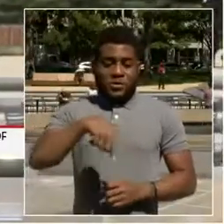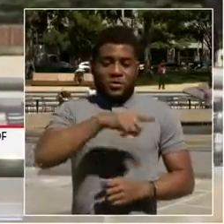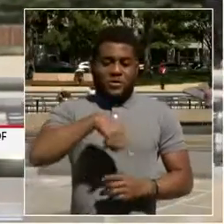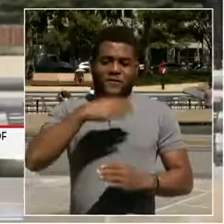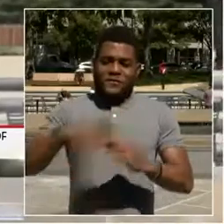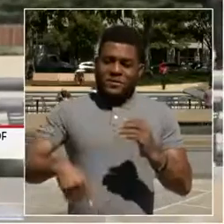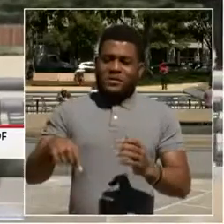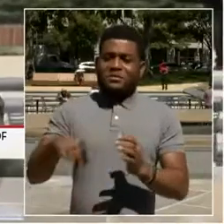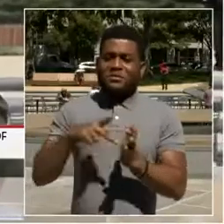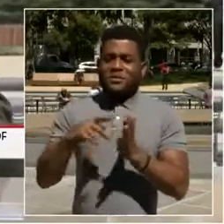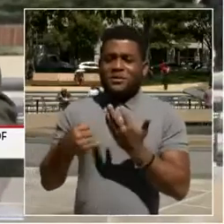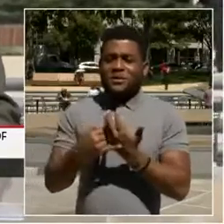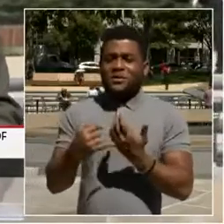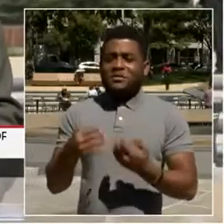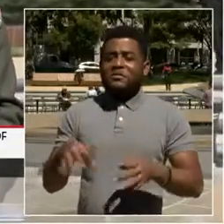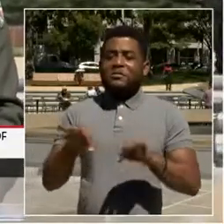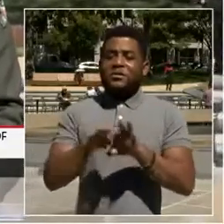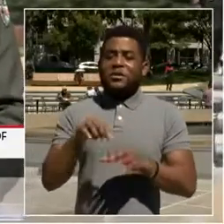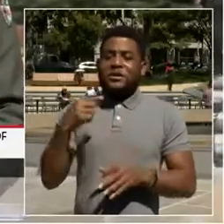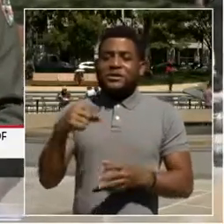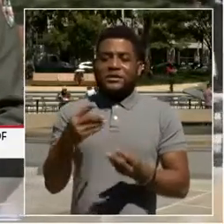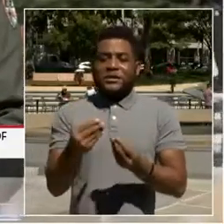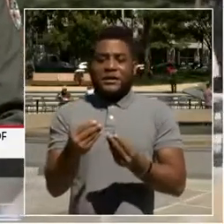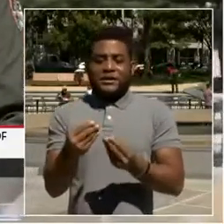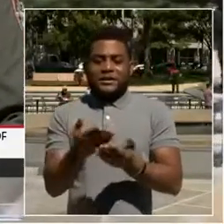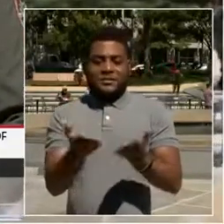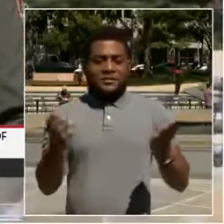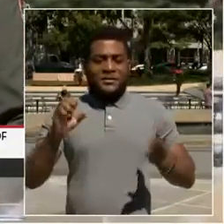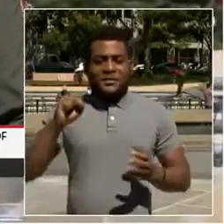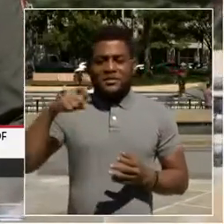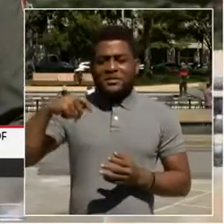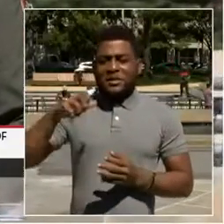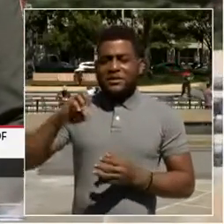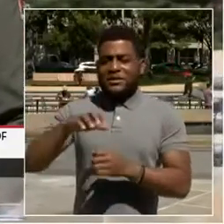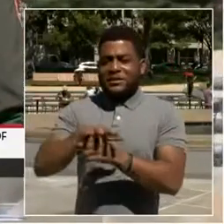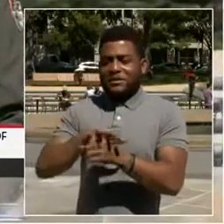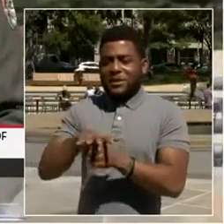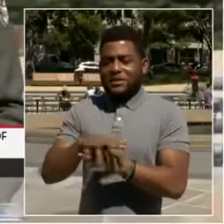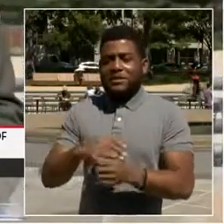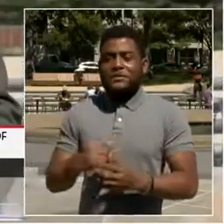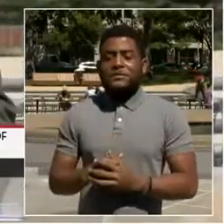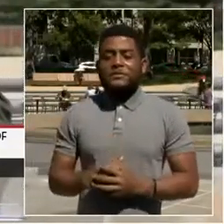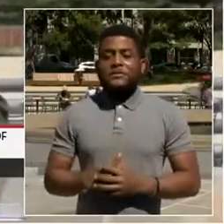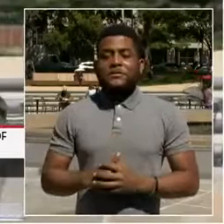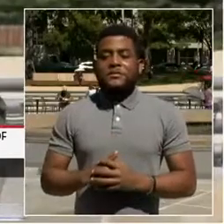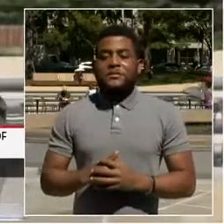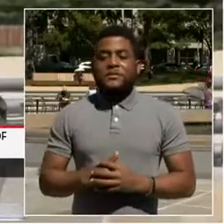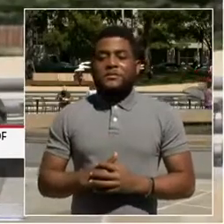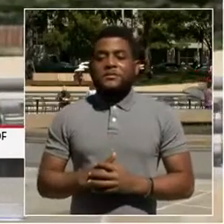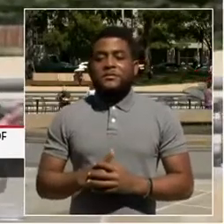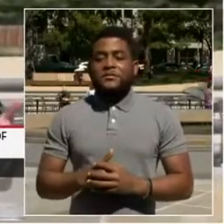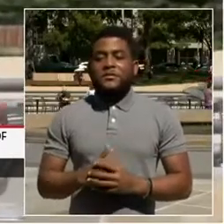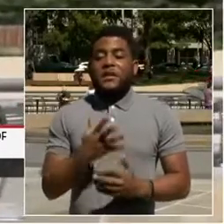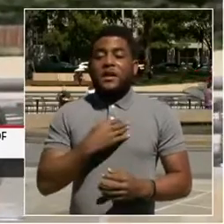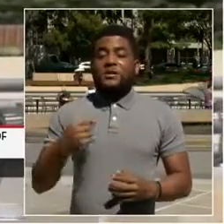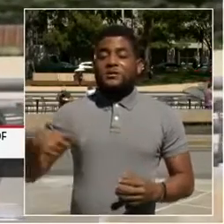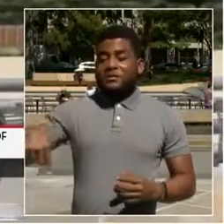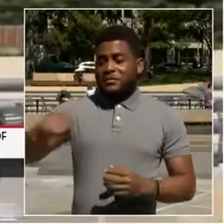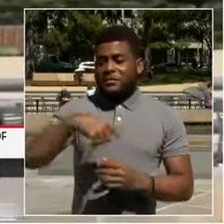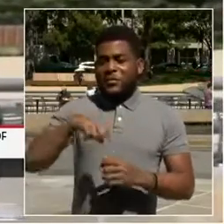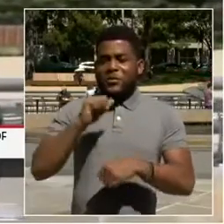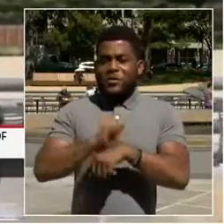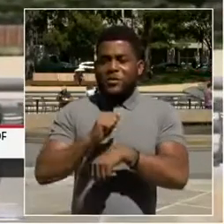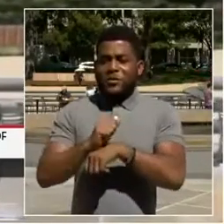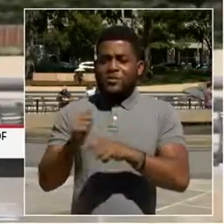and recreational areas in our own communities, and the power of people working together to make a difference. My congratulations to